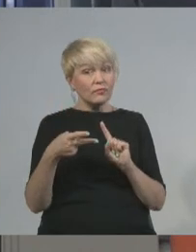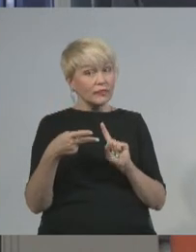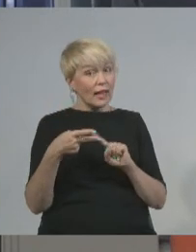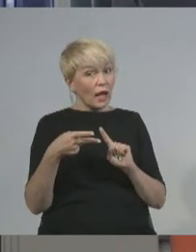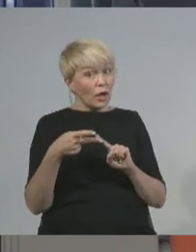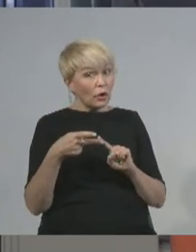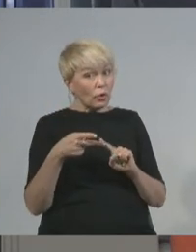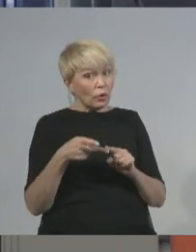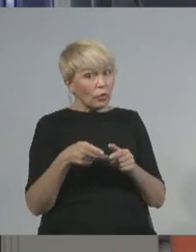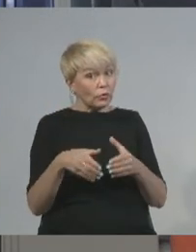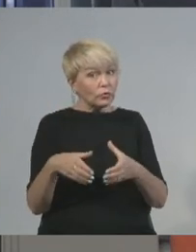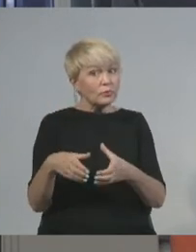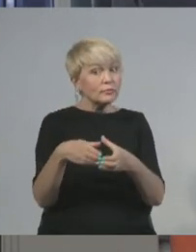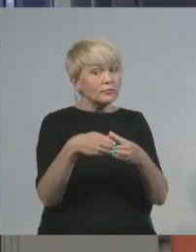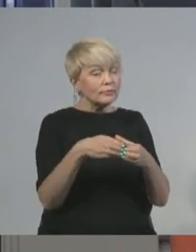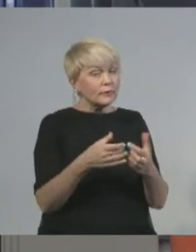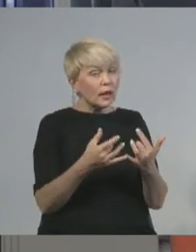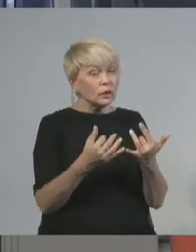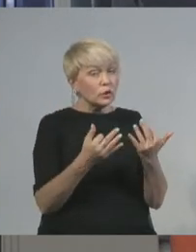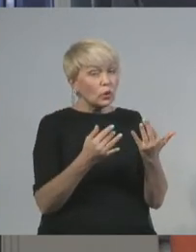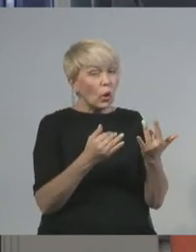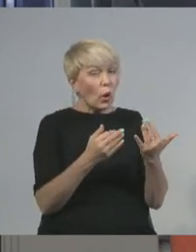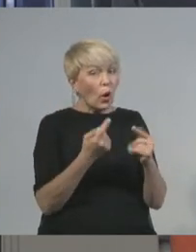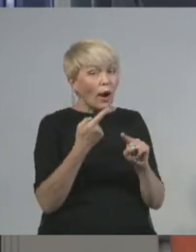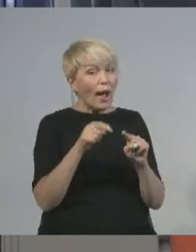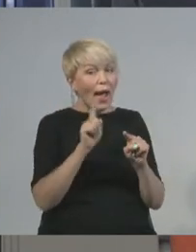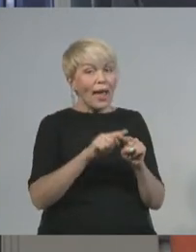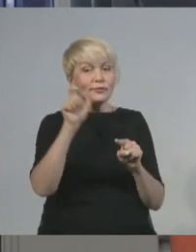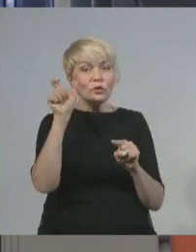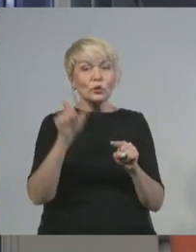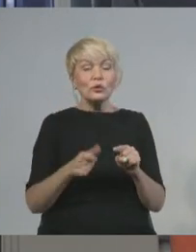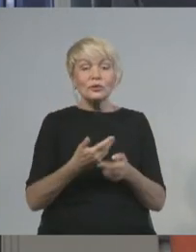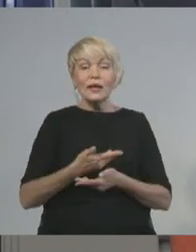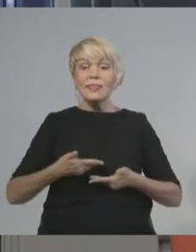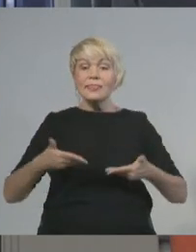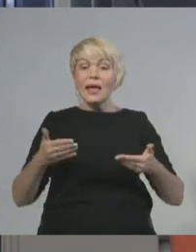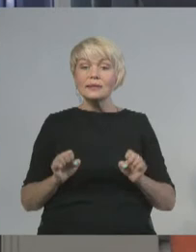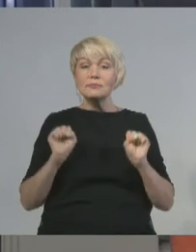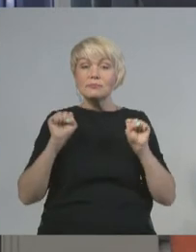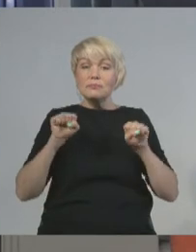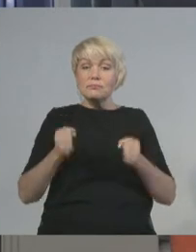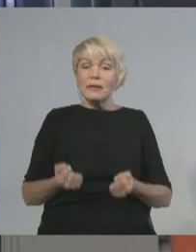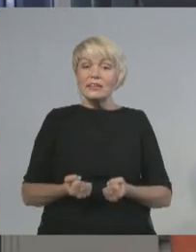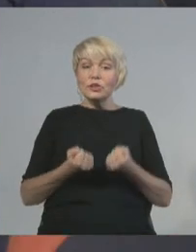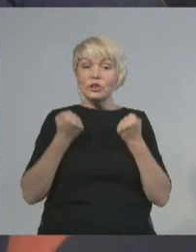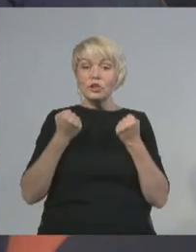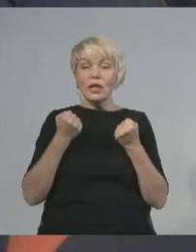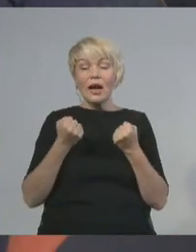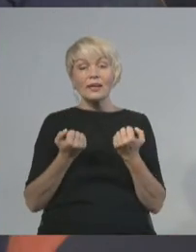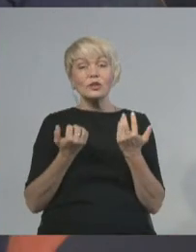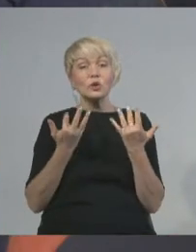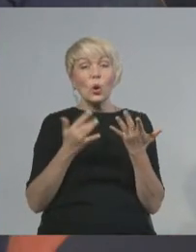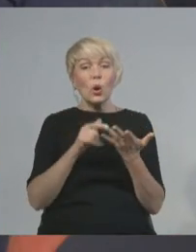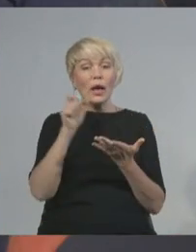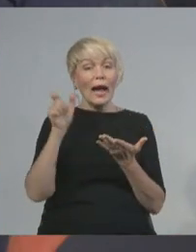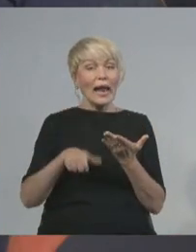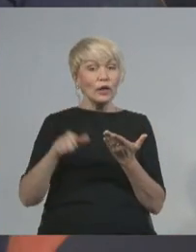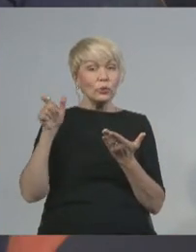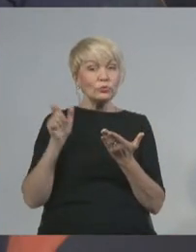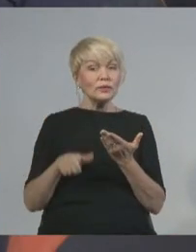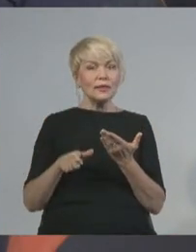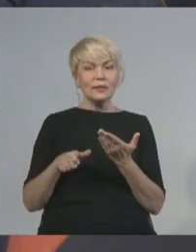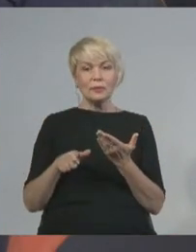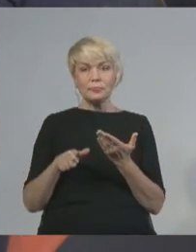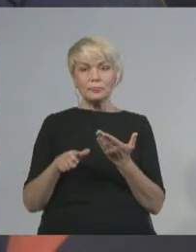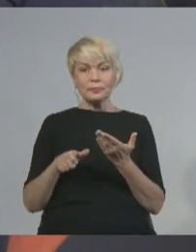we launch the second campaign and see how many people from the first campaign will support it in the second campaign or didn't support us or how many